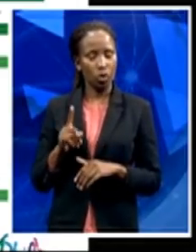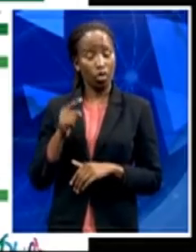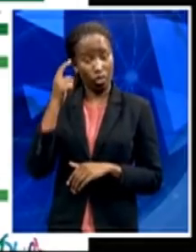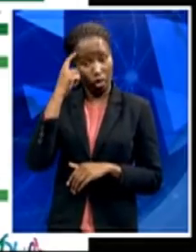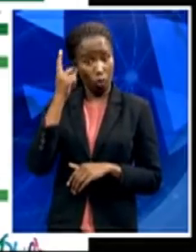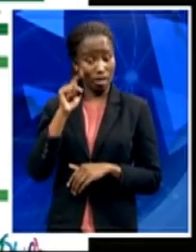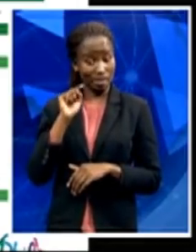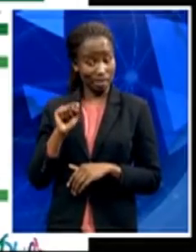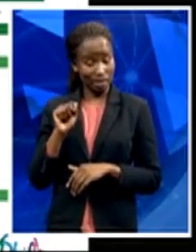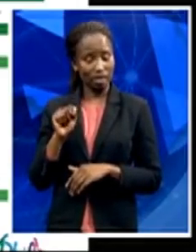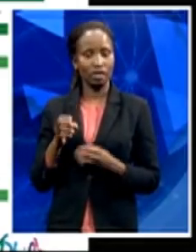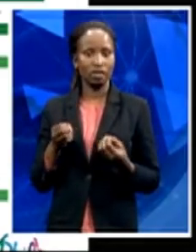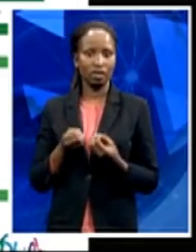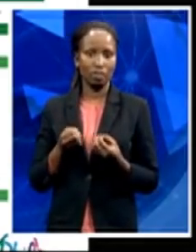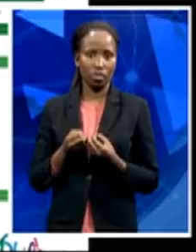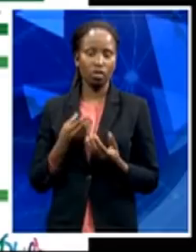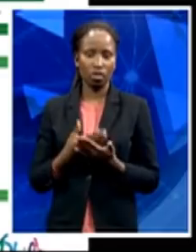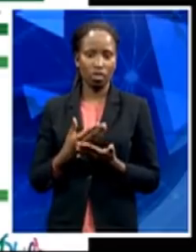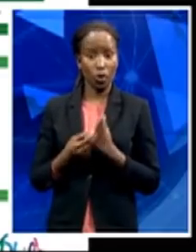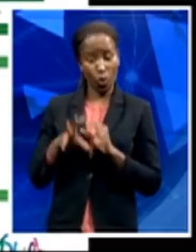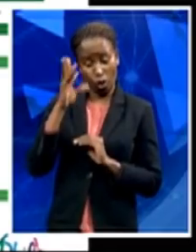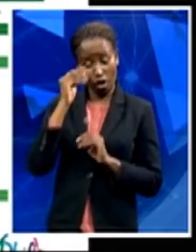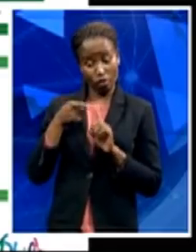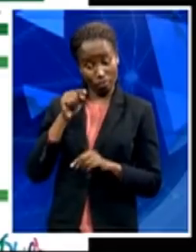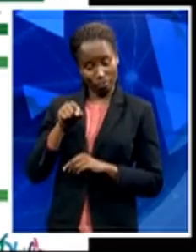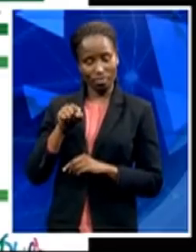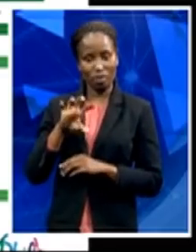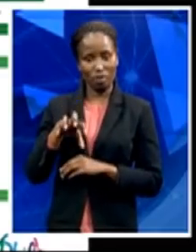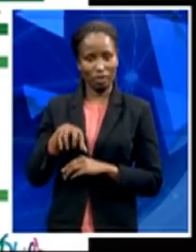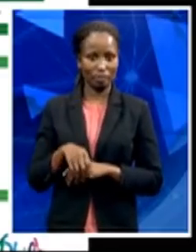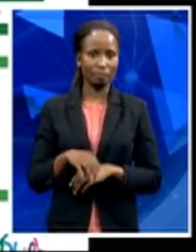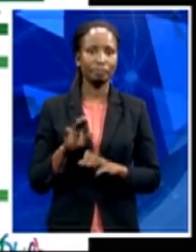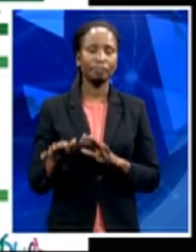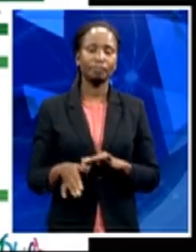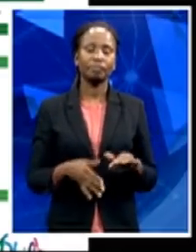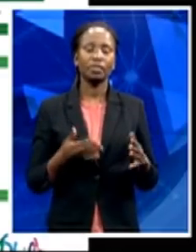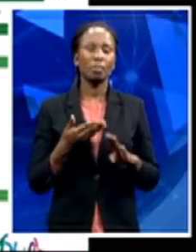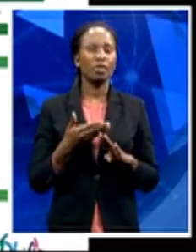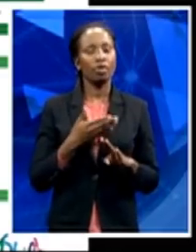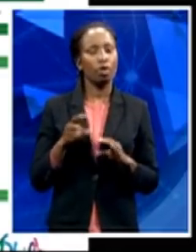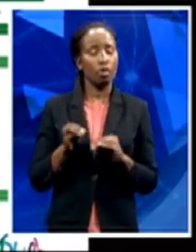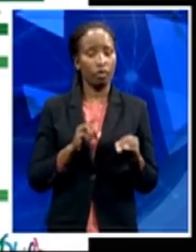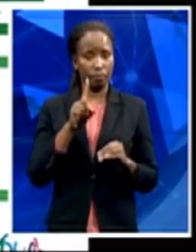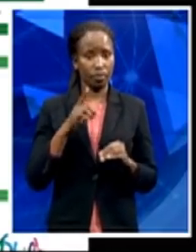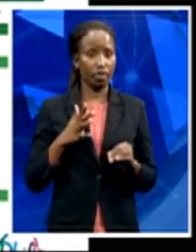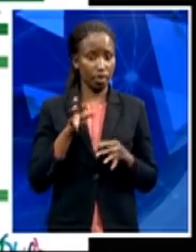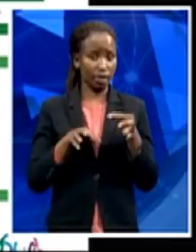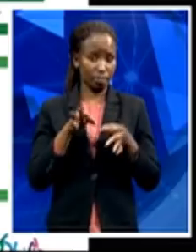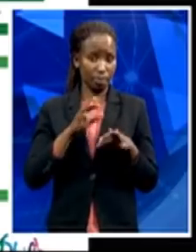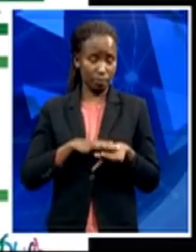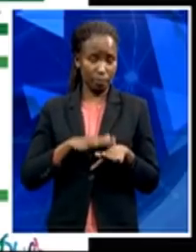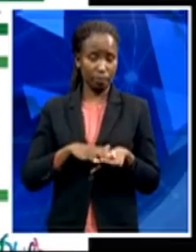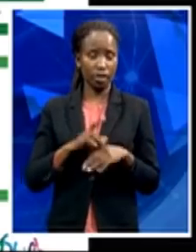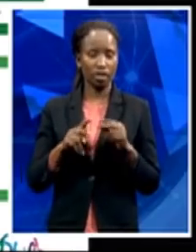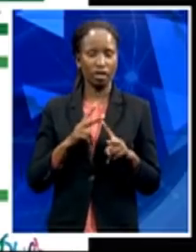learn from this. Before we move on off from this slide, we just also want to reflect that if we look at our numbers, we can